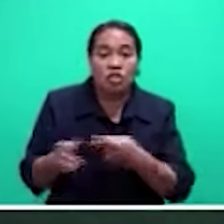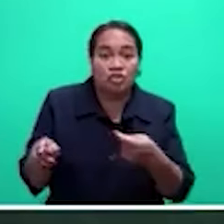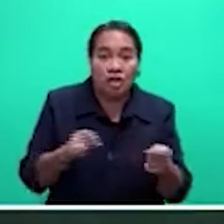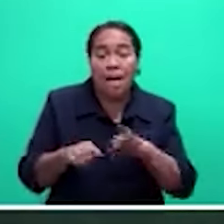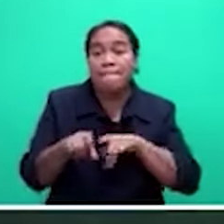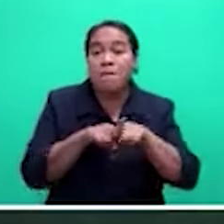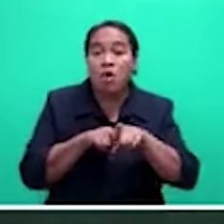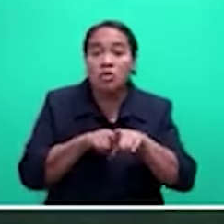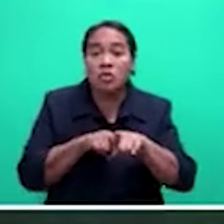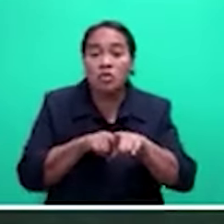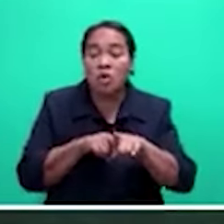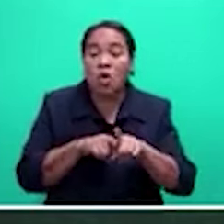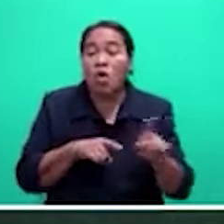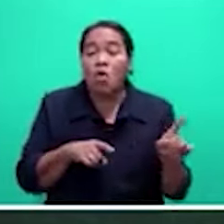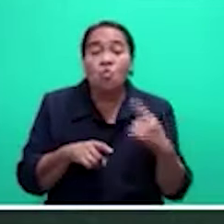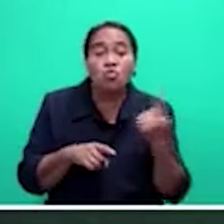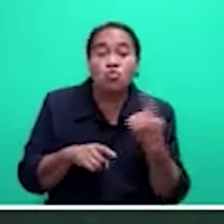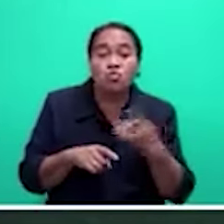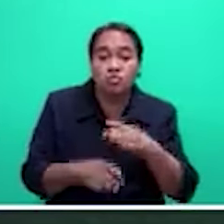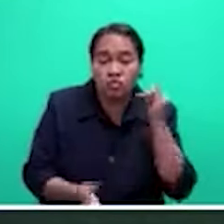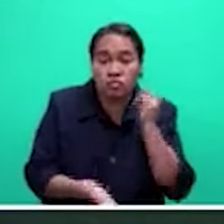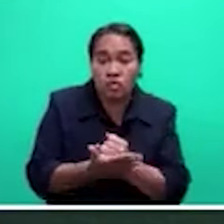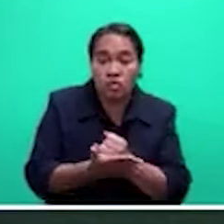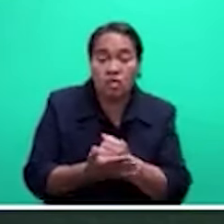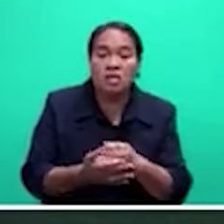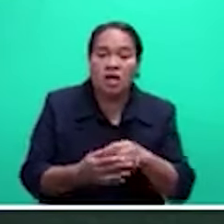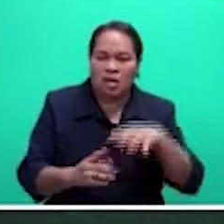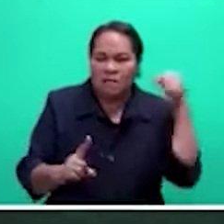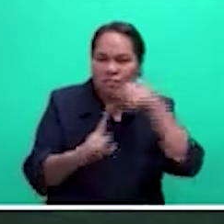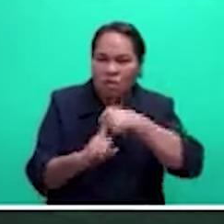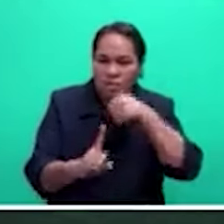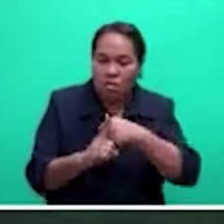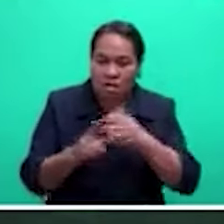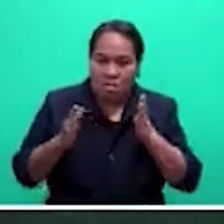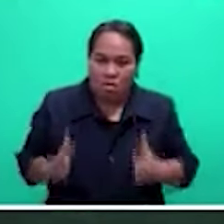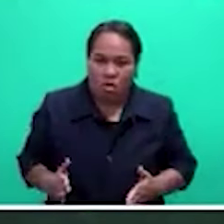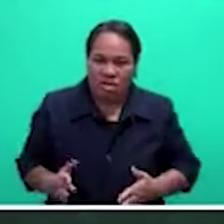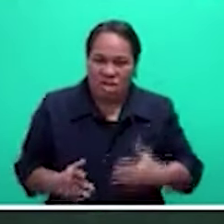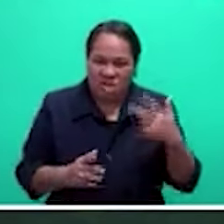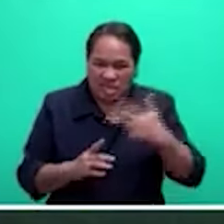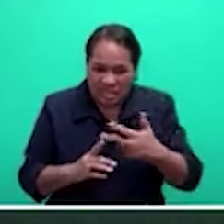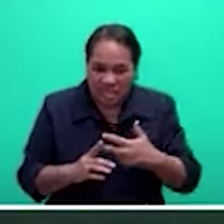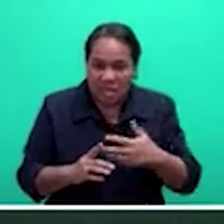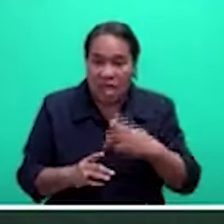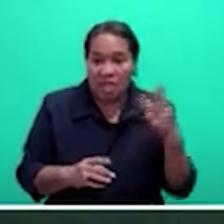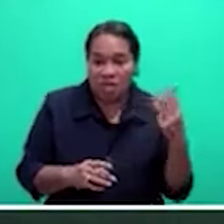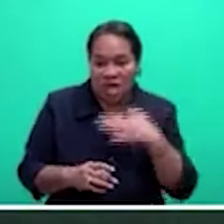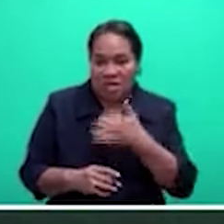most prevalent offences were assault causing actual bodily harm, 315 cases,